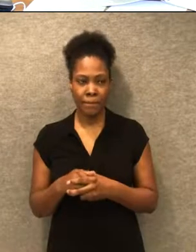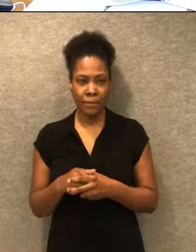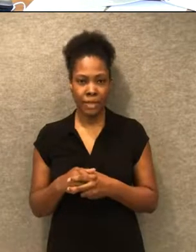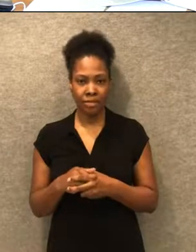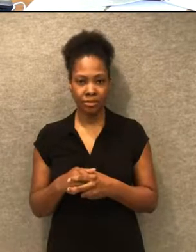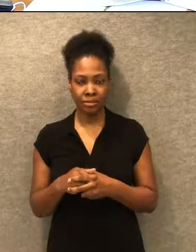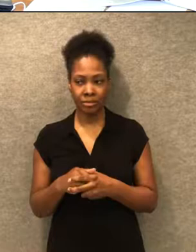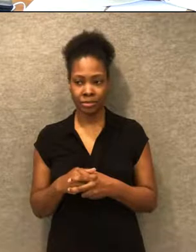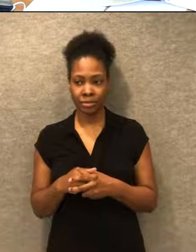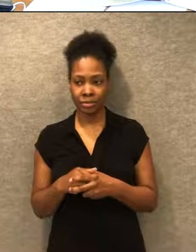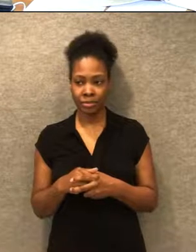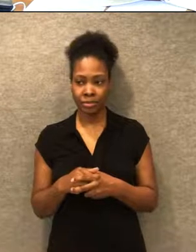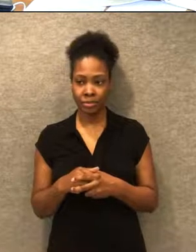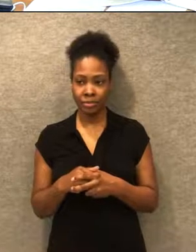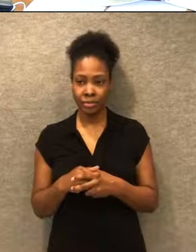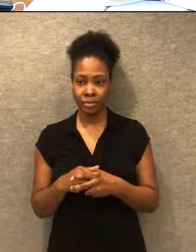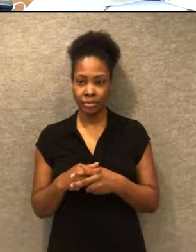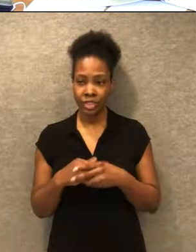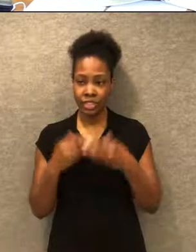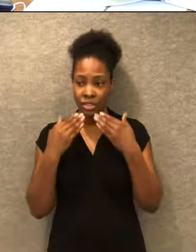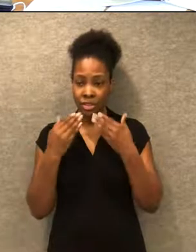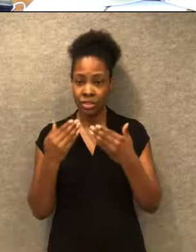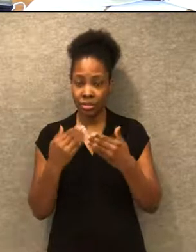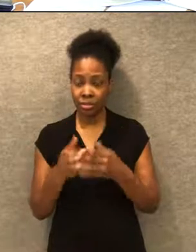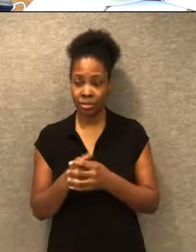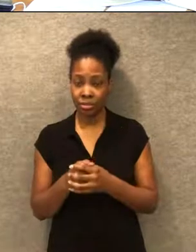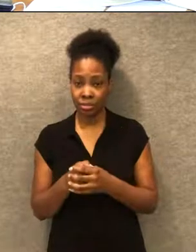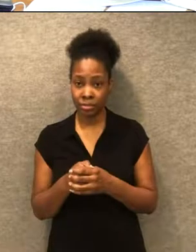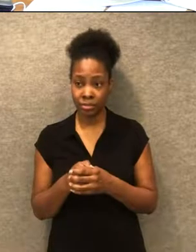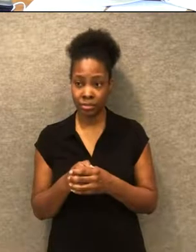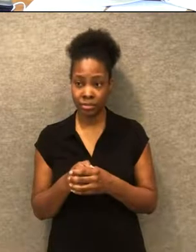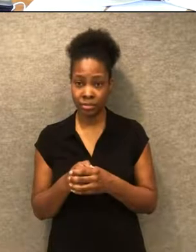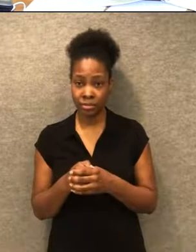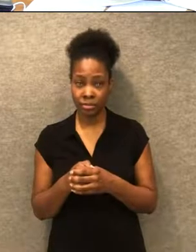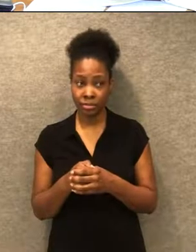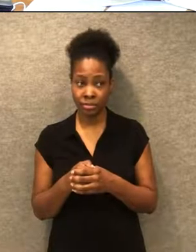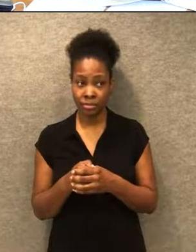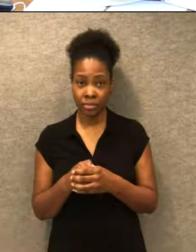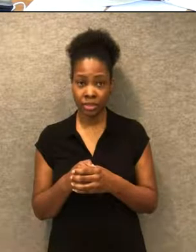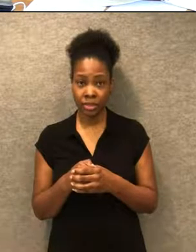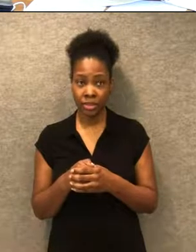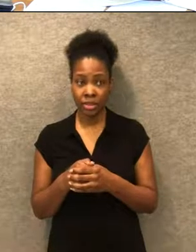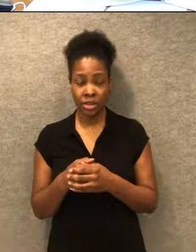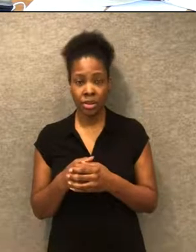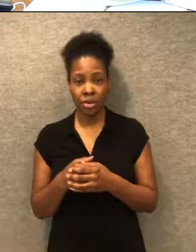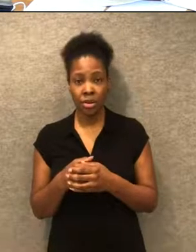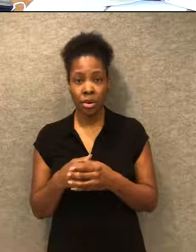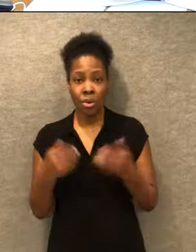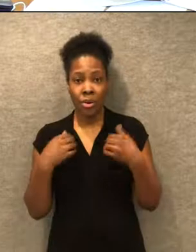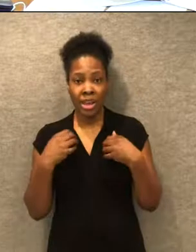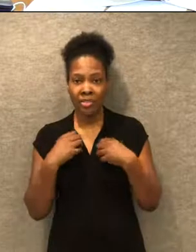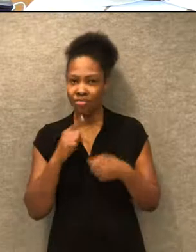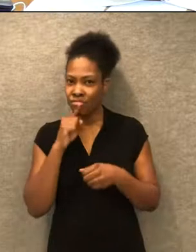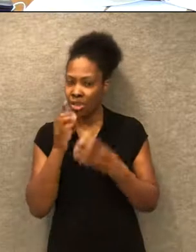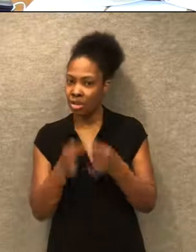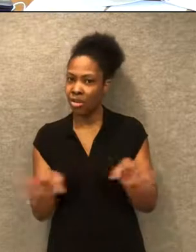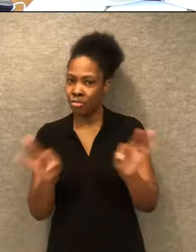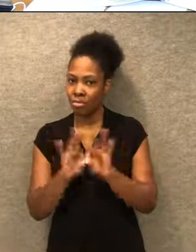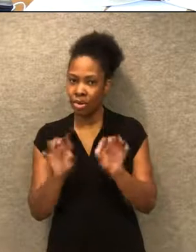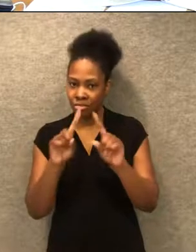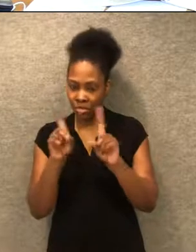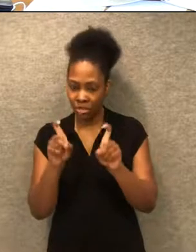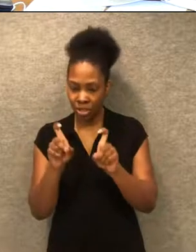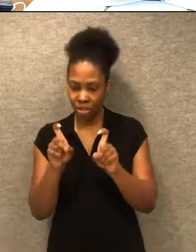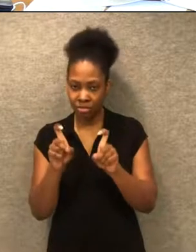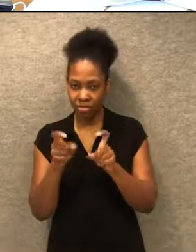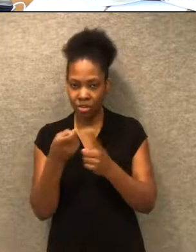Yes, thank you so for that. So I just want to give you all a quick time check. Yes, Mayor, Rachel. We have a really important question from Facebook for both Dr. Thomas